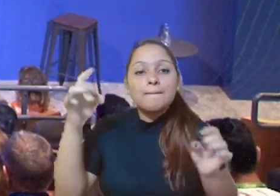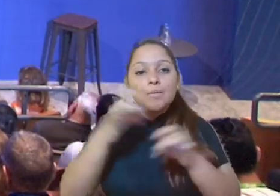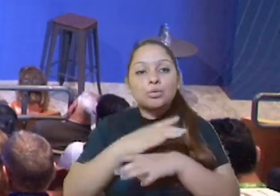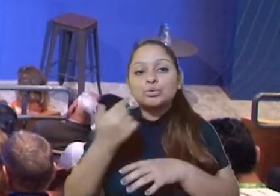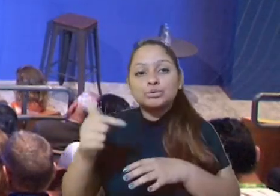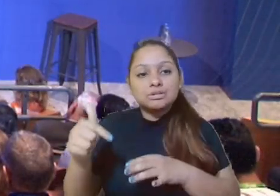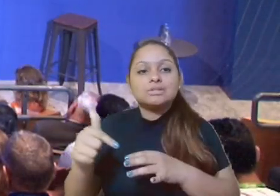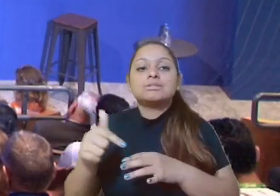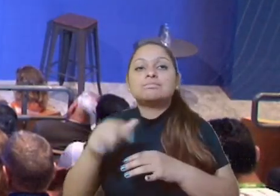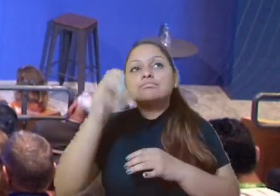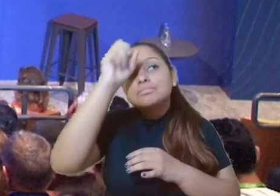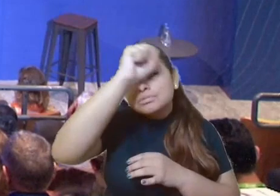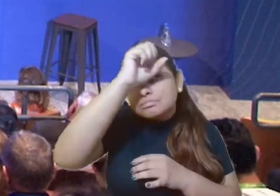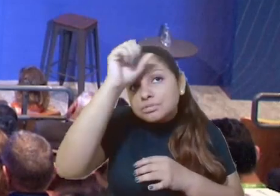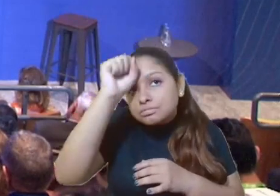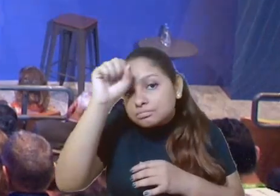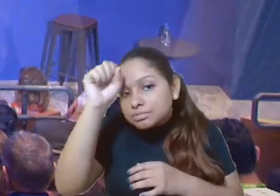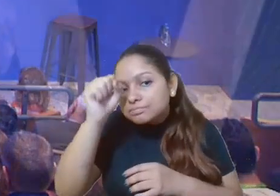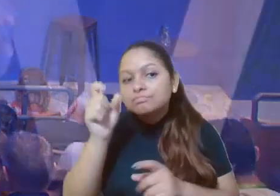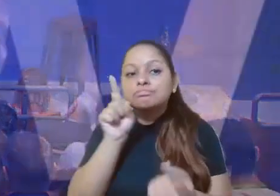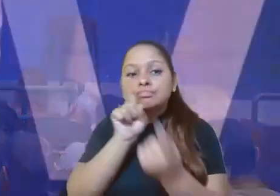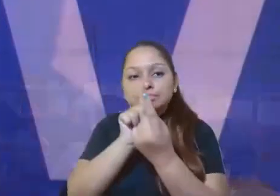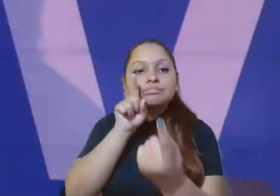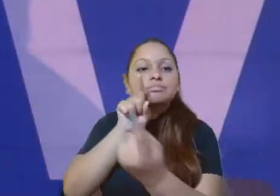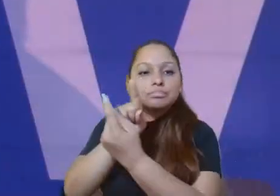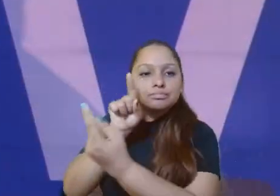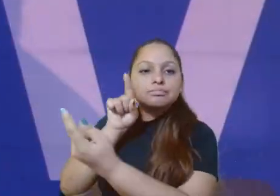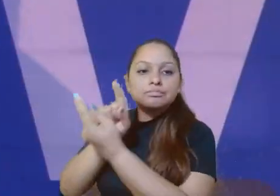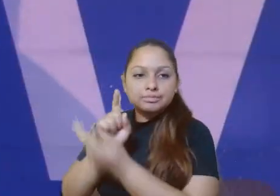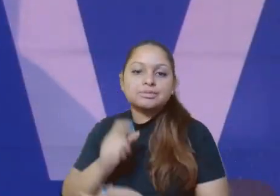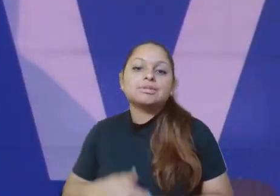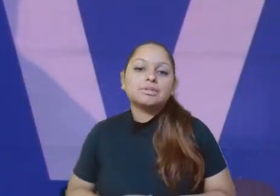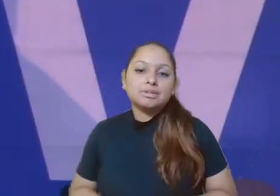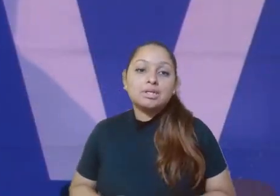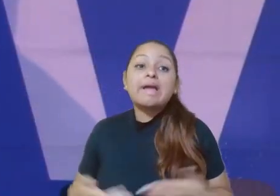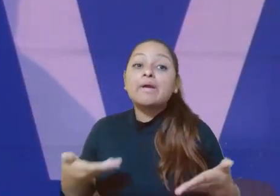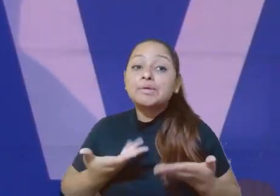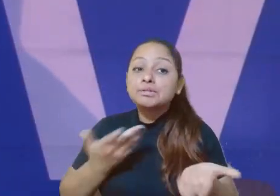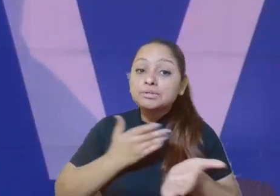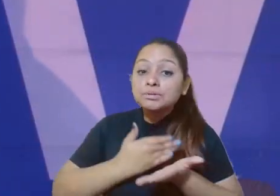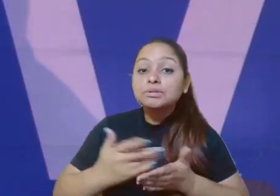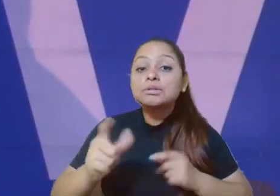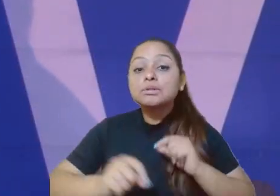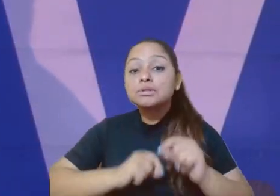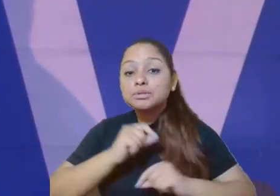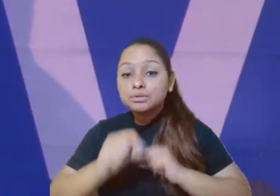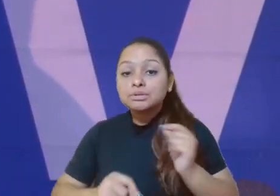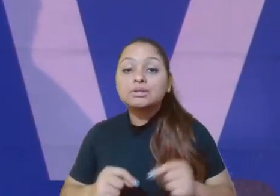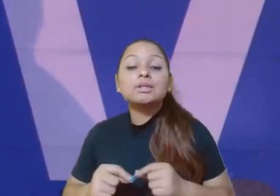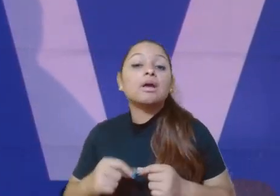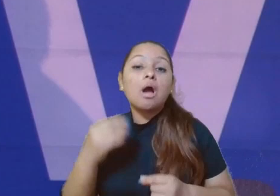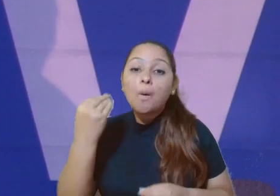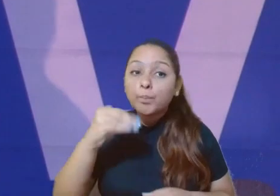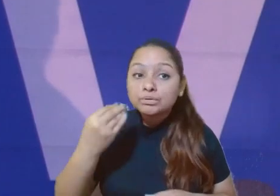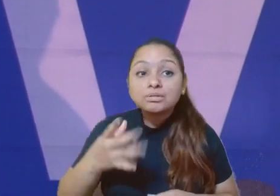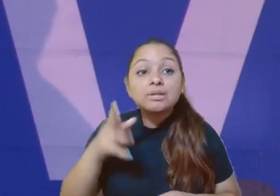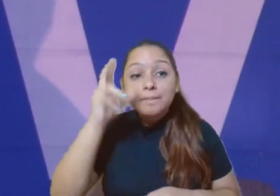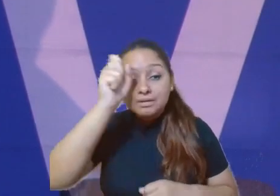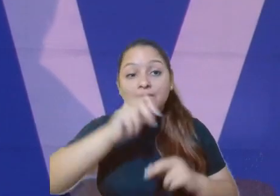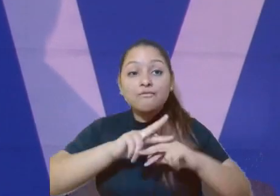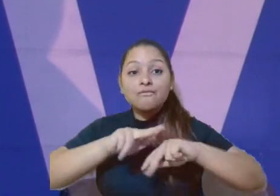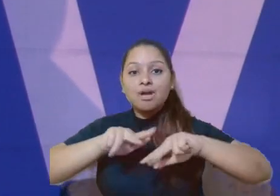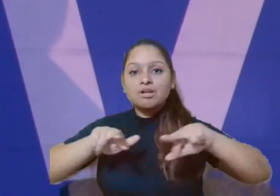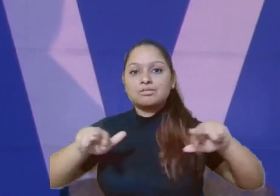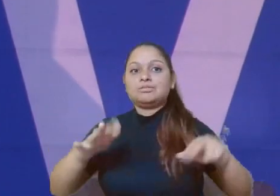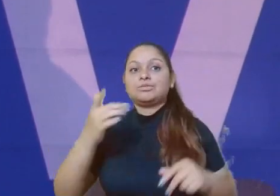lot handling them on our daily basis. So what we start today is going to give an opportunity to learn even faster. And